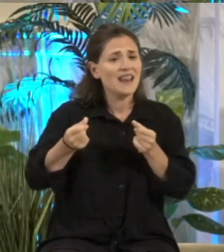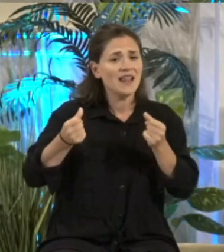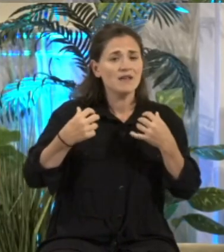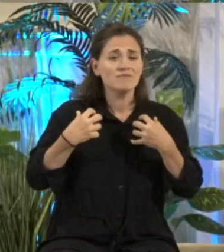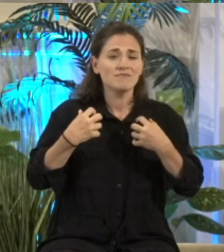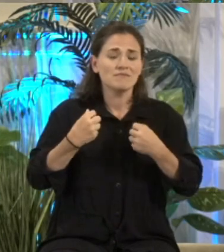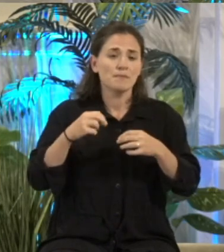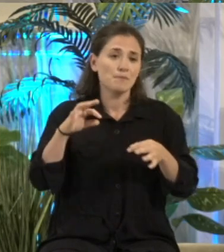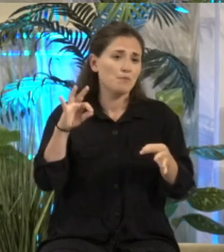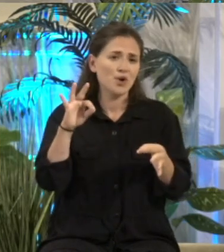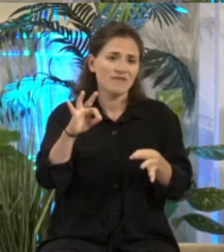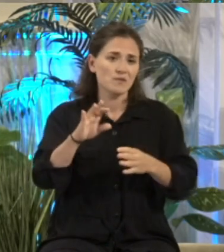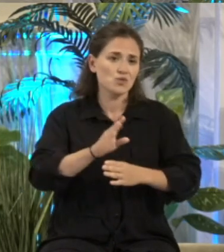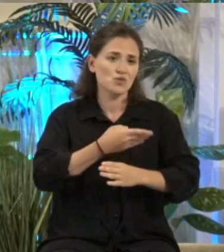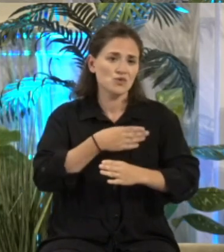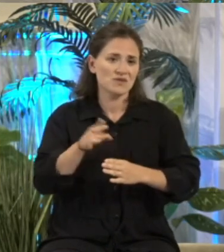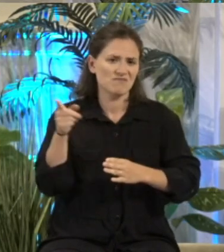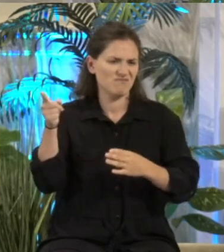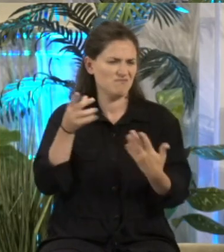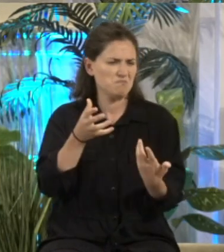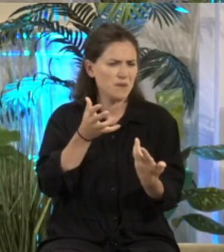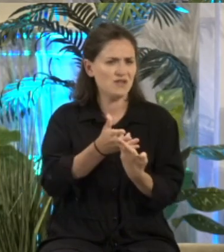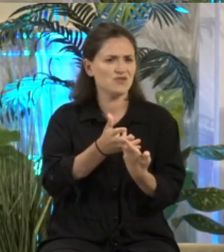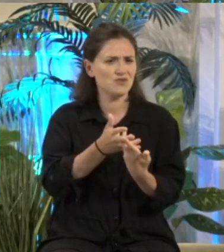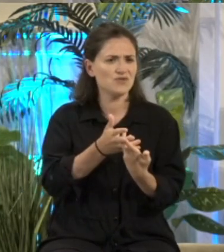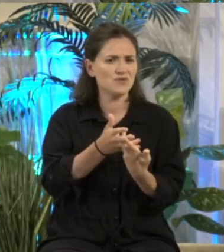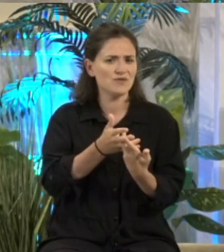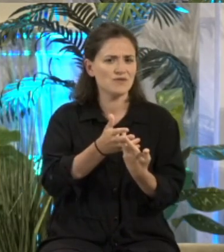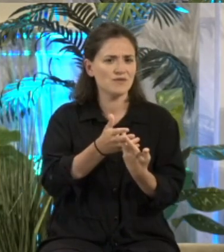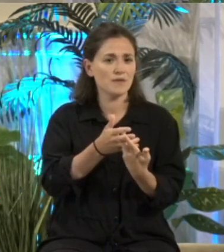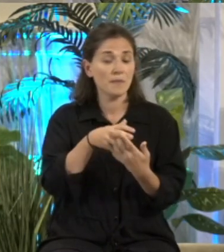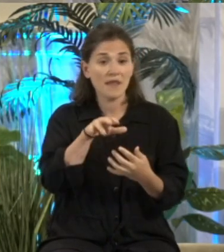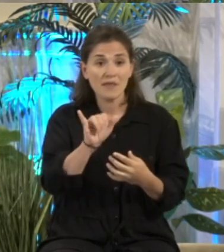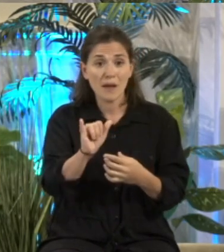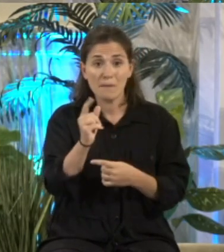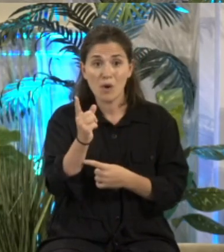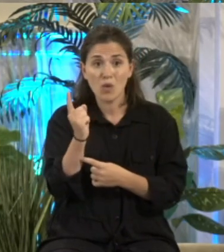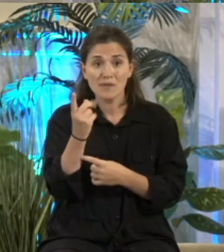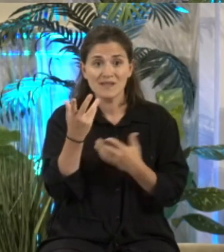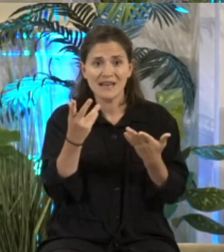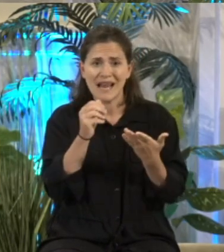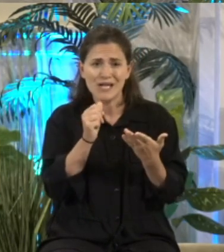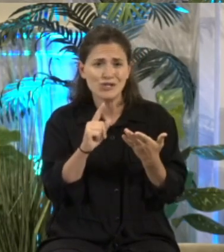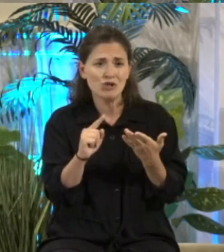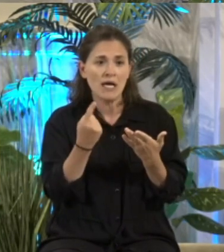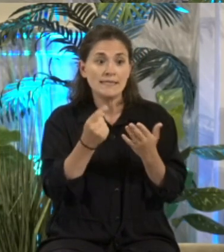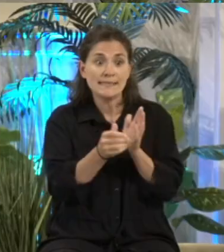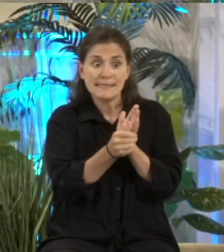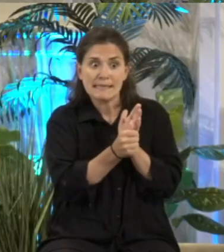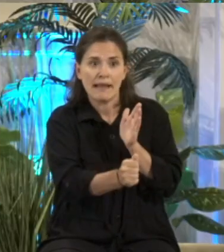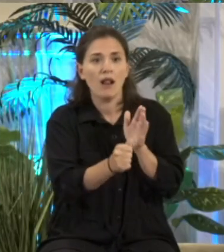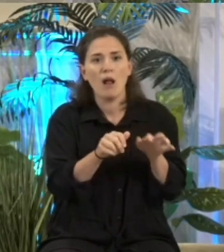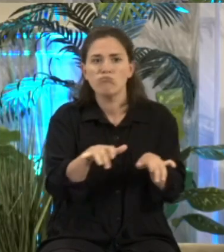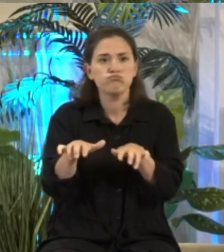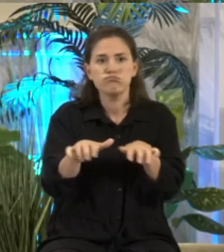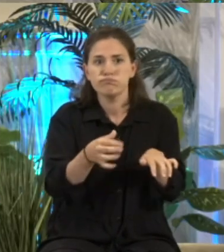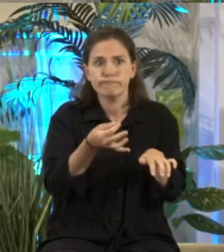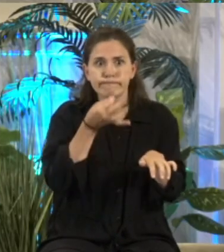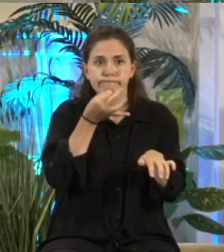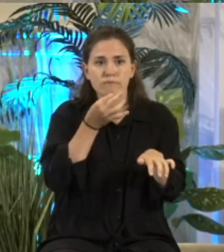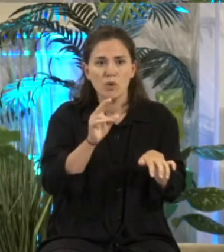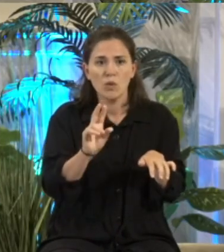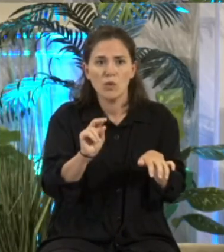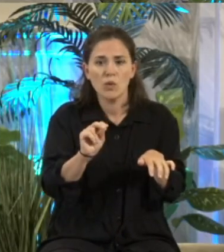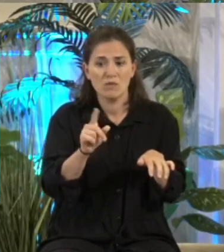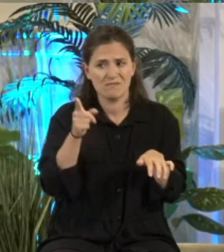perfect. What I saw in that moment was not just musical skill. I saw a